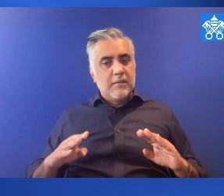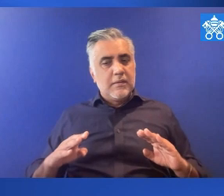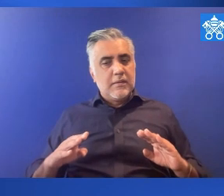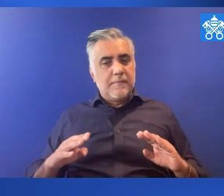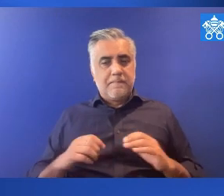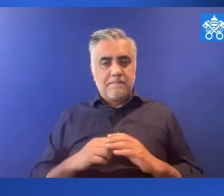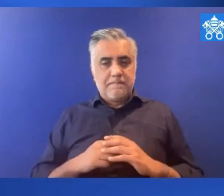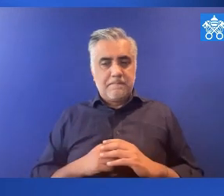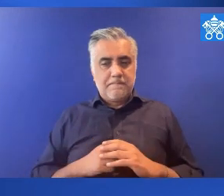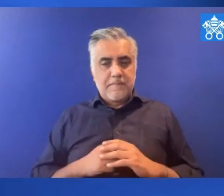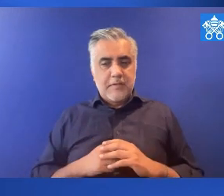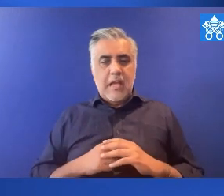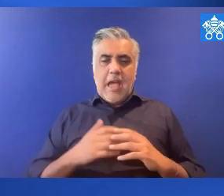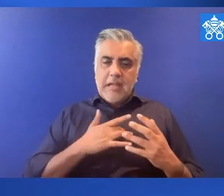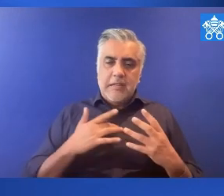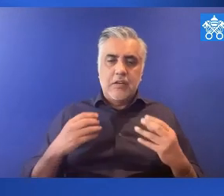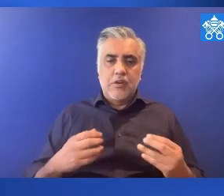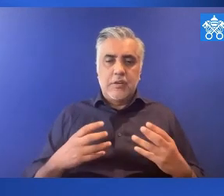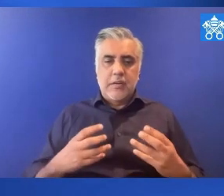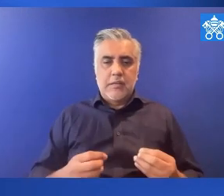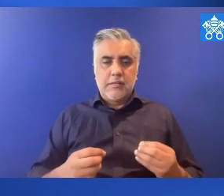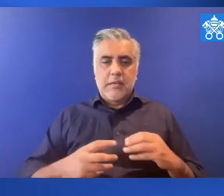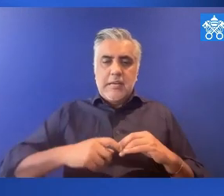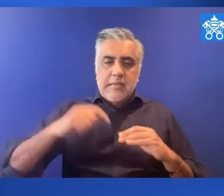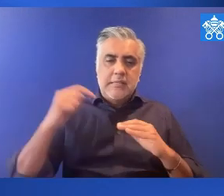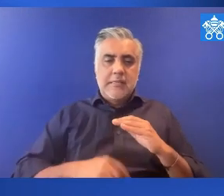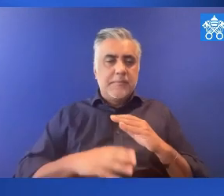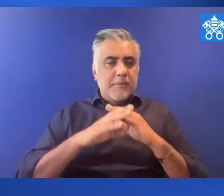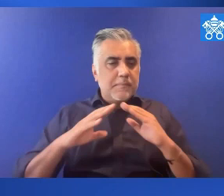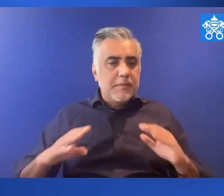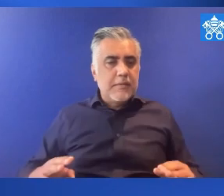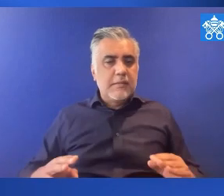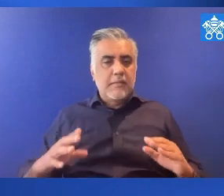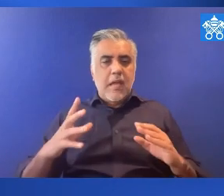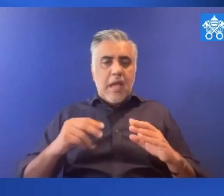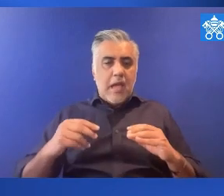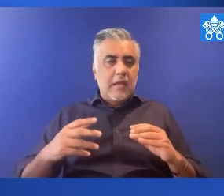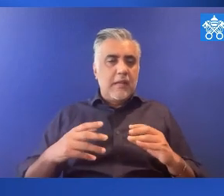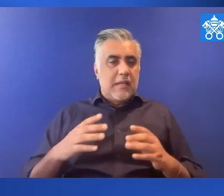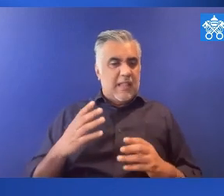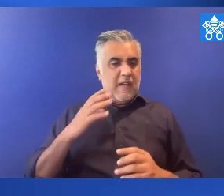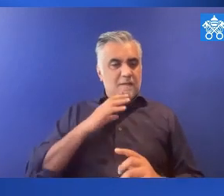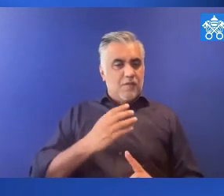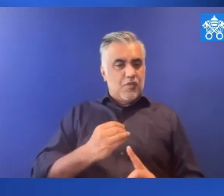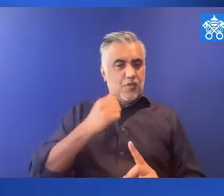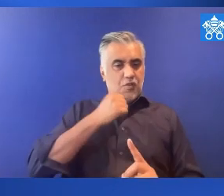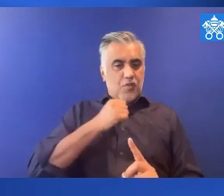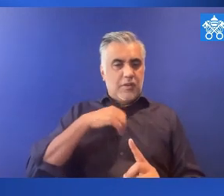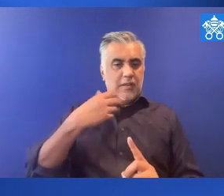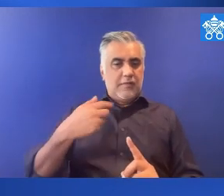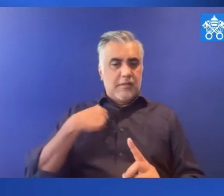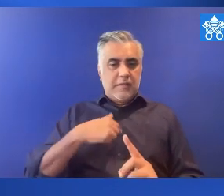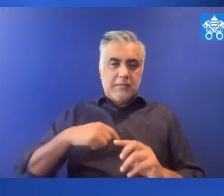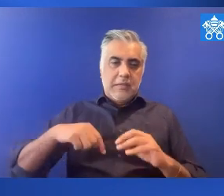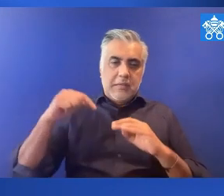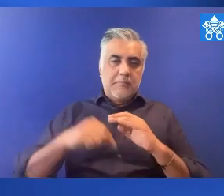and makes you spontaneous. A 14-year-old girl gives us a splendid description of